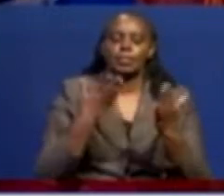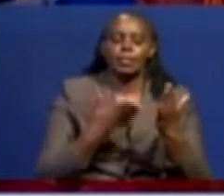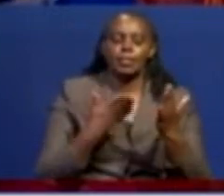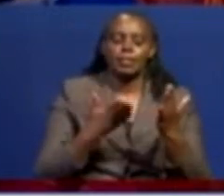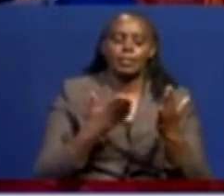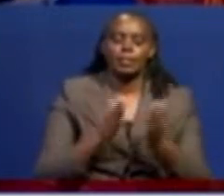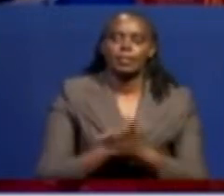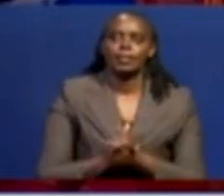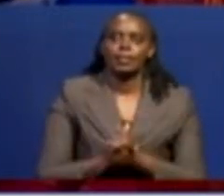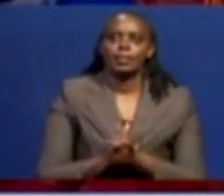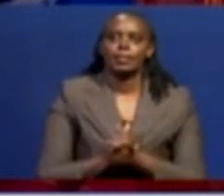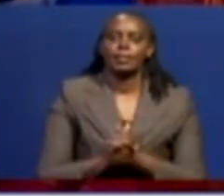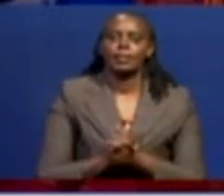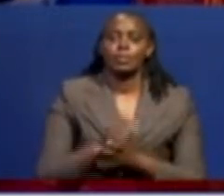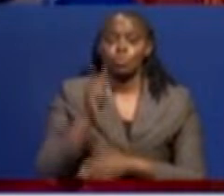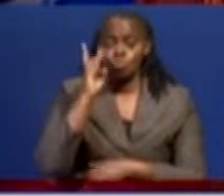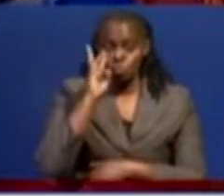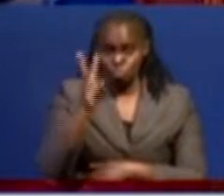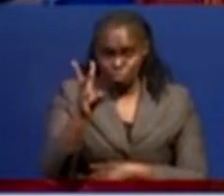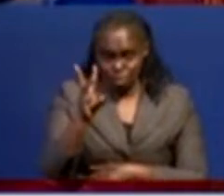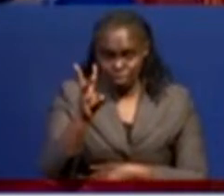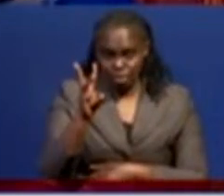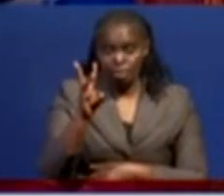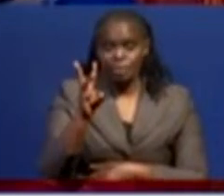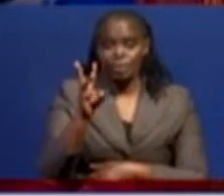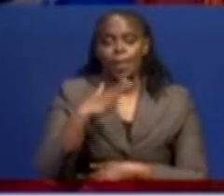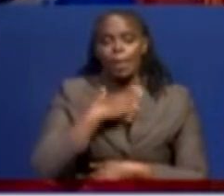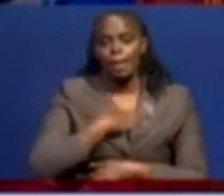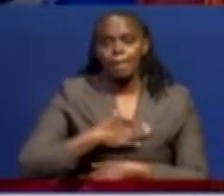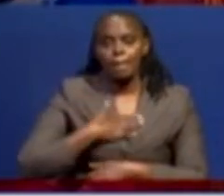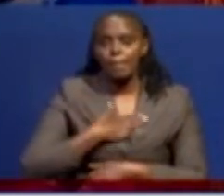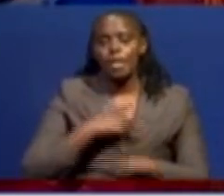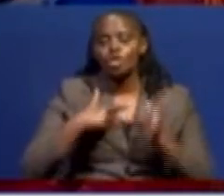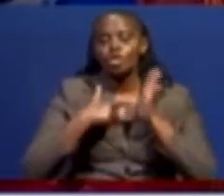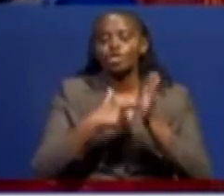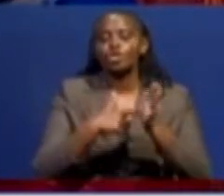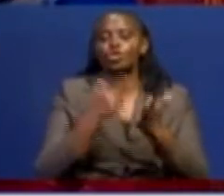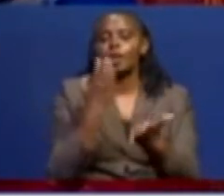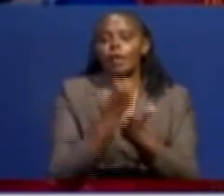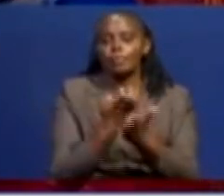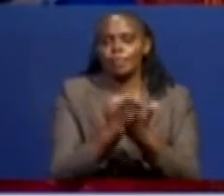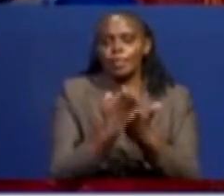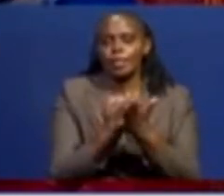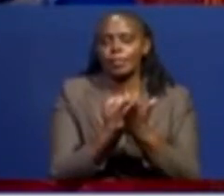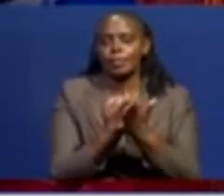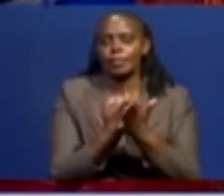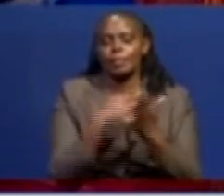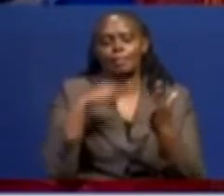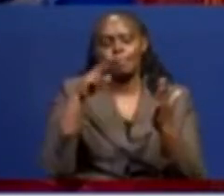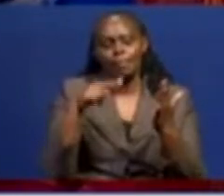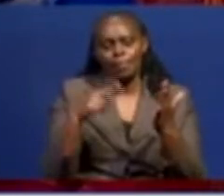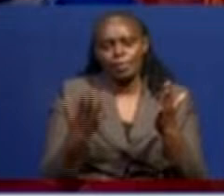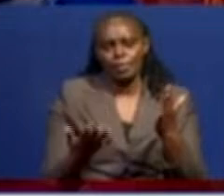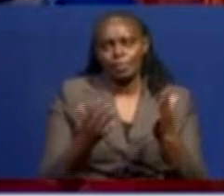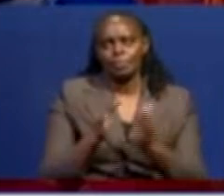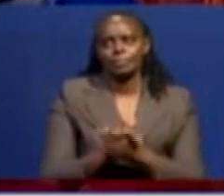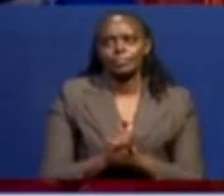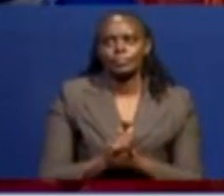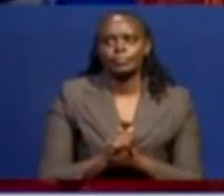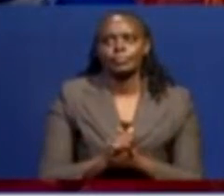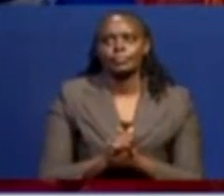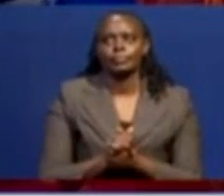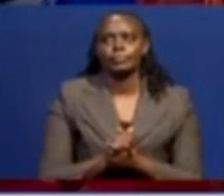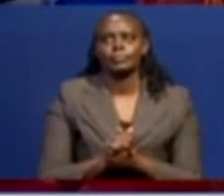206 of the bundle. Madam Witness, kindly speak to the evidence relating to that